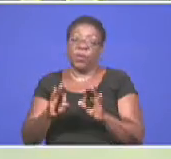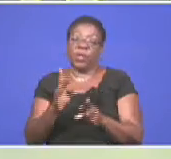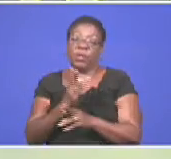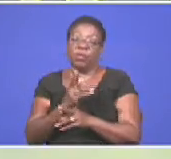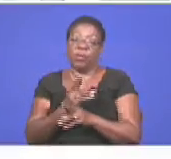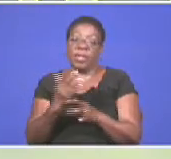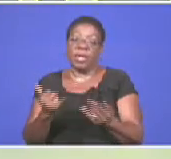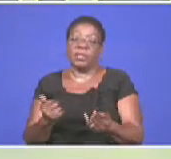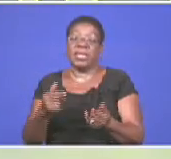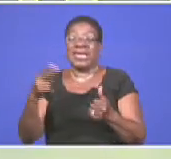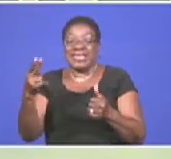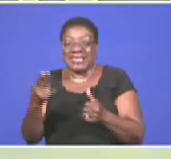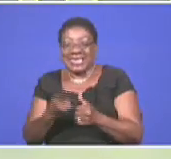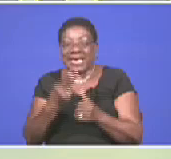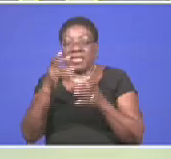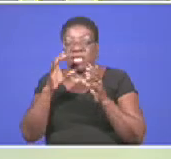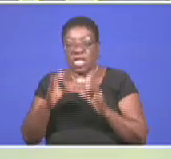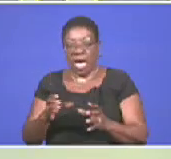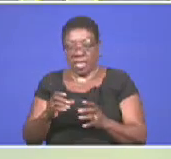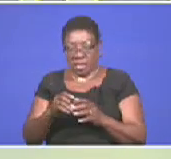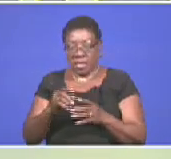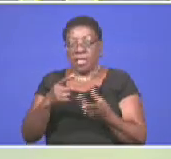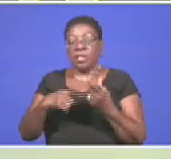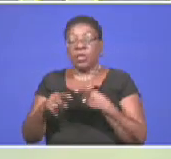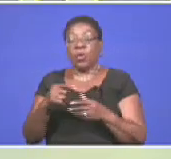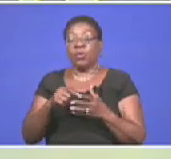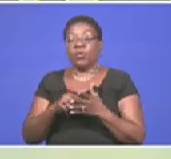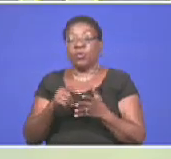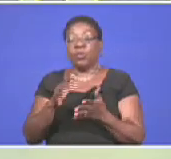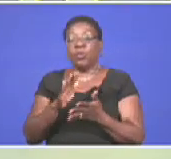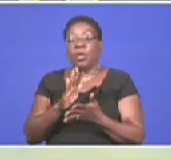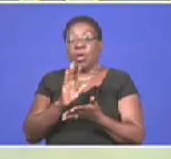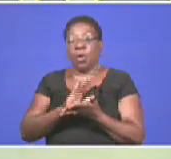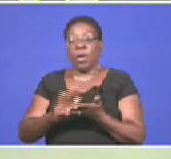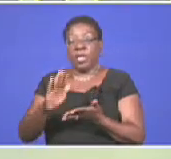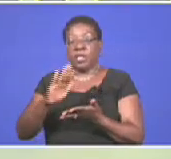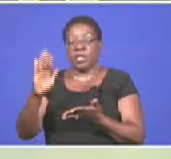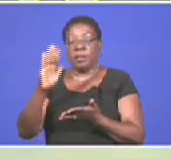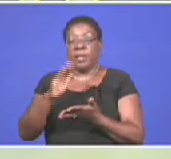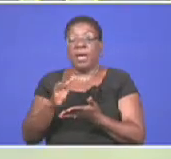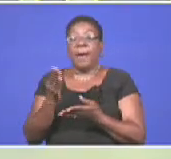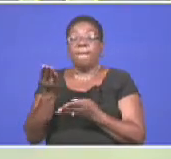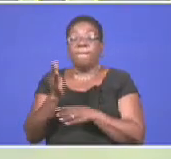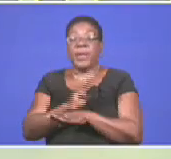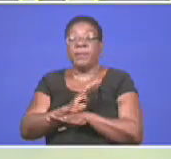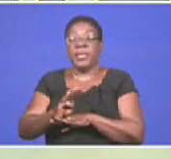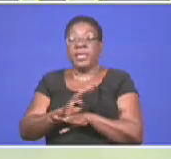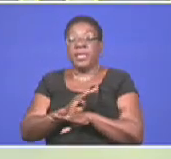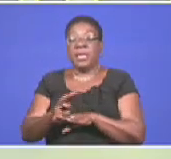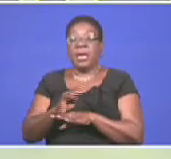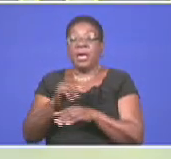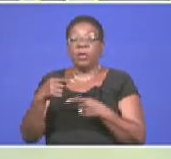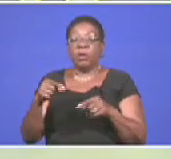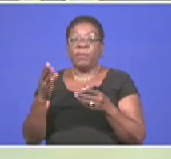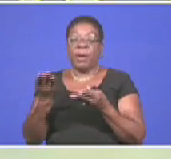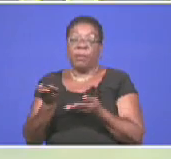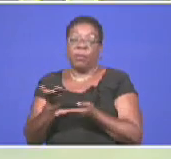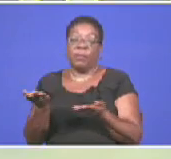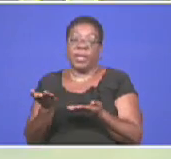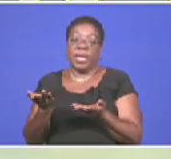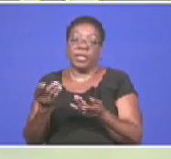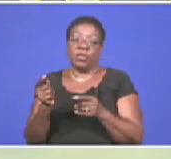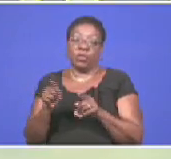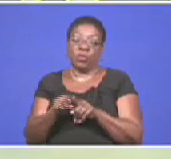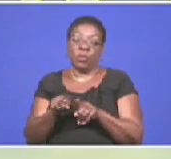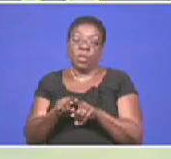can get a second chance. Freeport and Bimini is going to be basically more of a high school team, and that is because of, you know, they don't have much of those players who would have